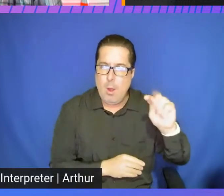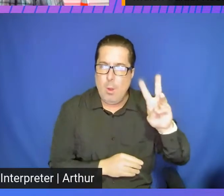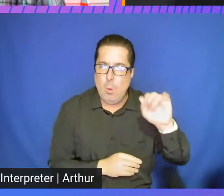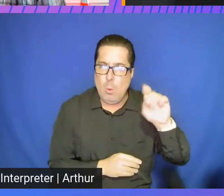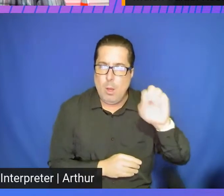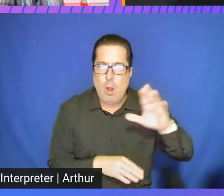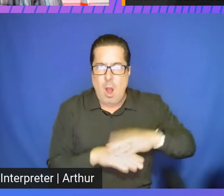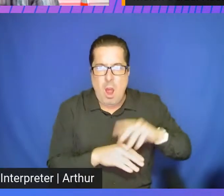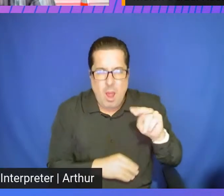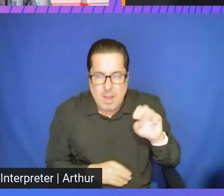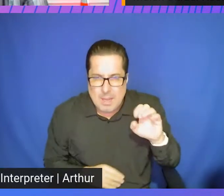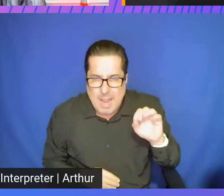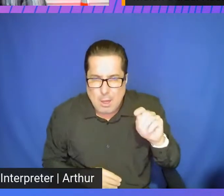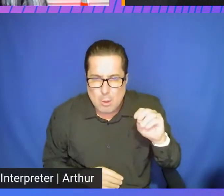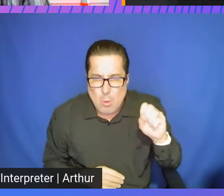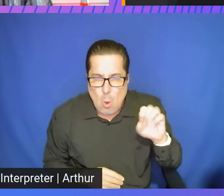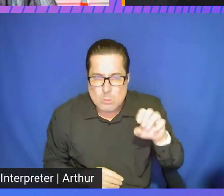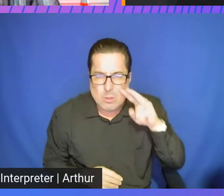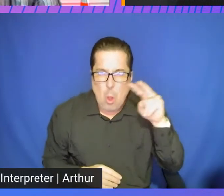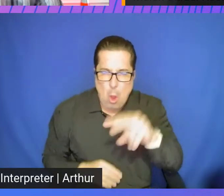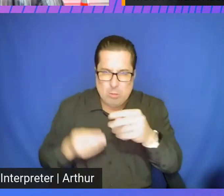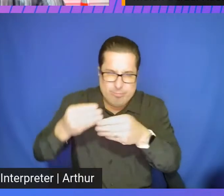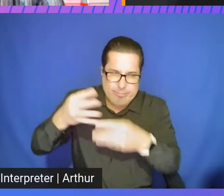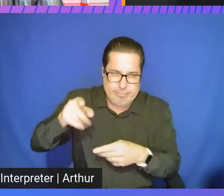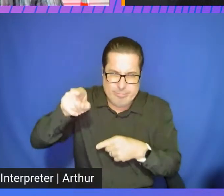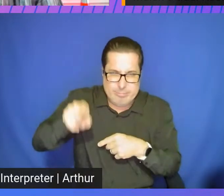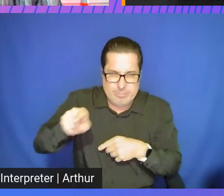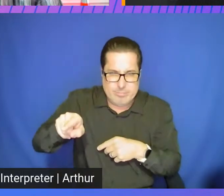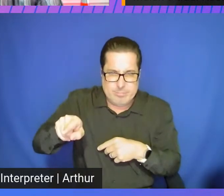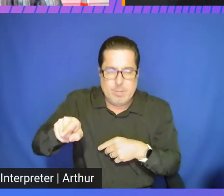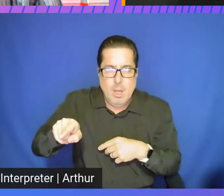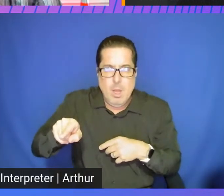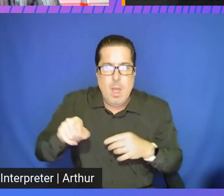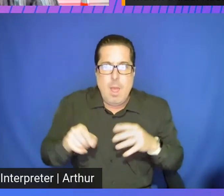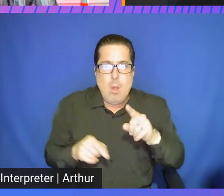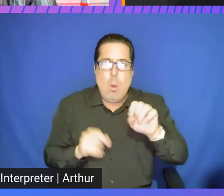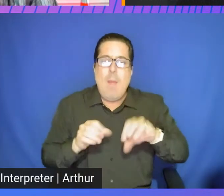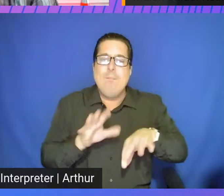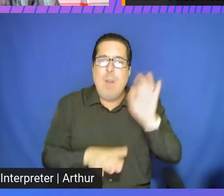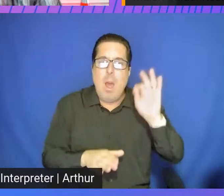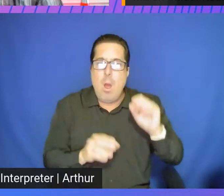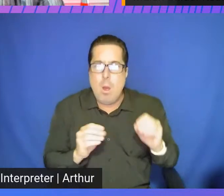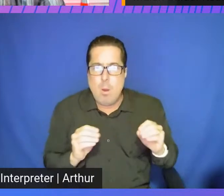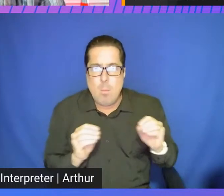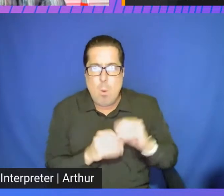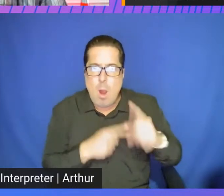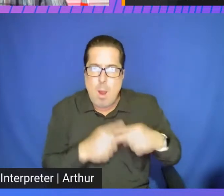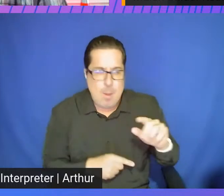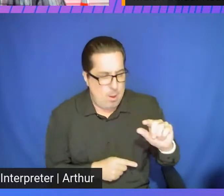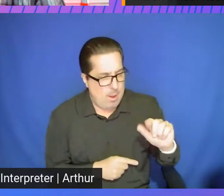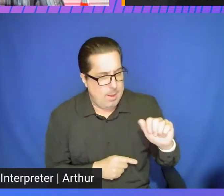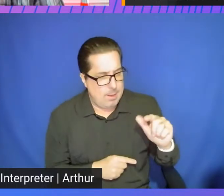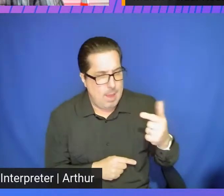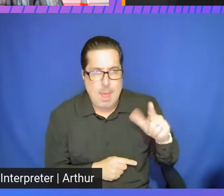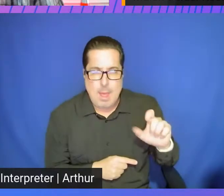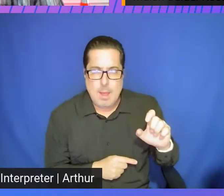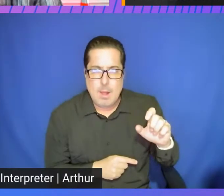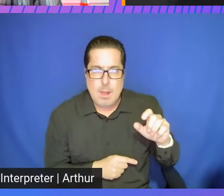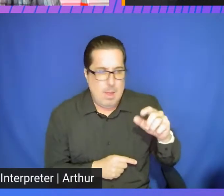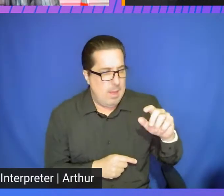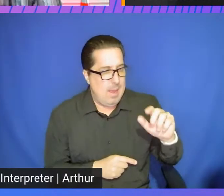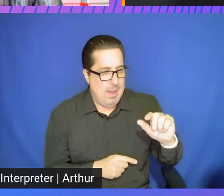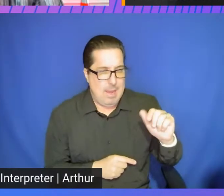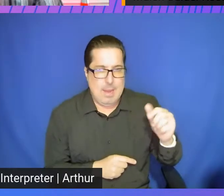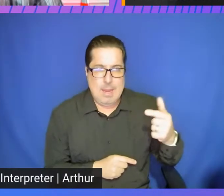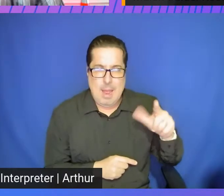Nectos. And also you can find more about Gaggle at gaggle.net. We're always hiring,